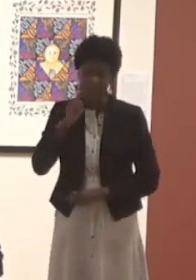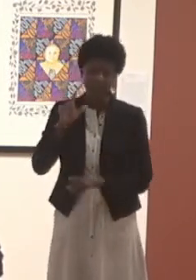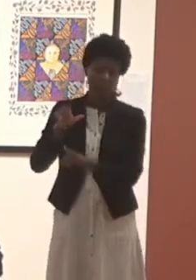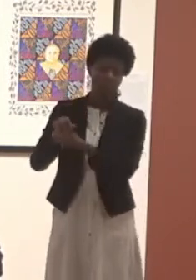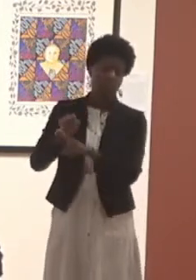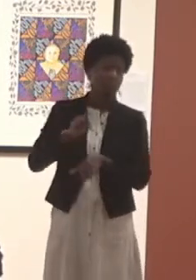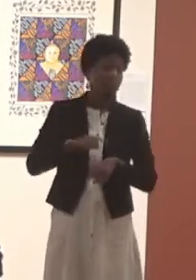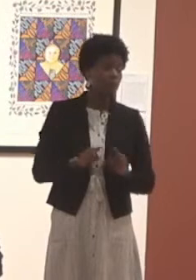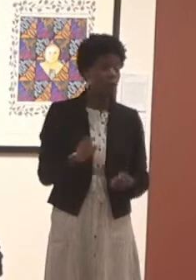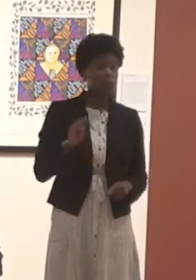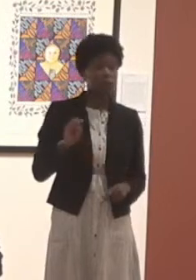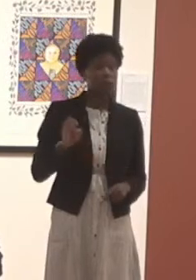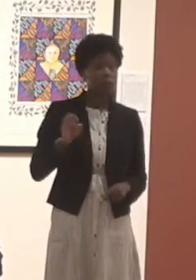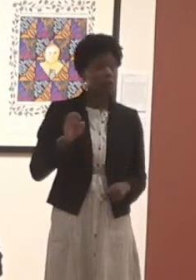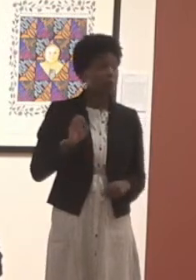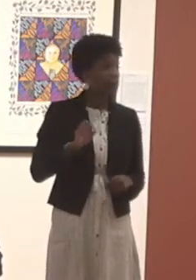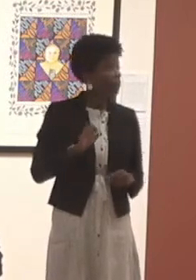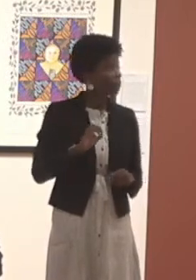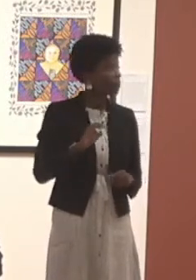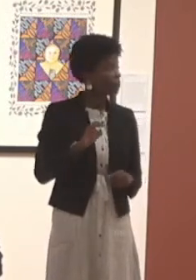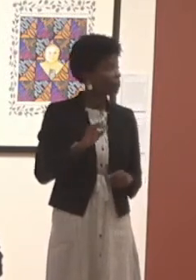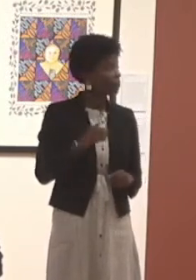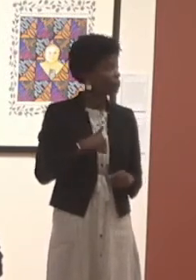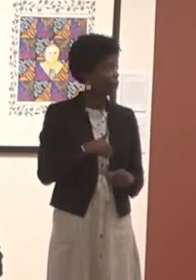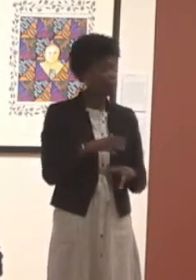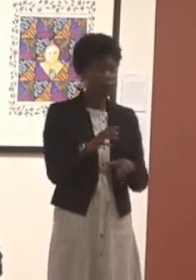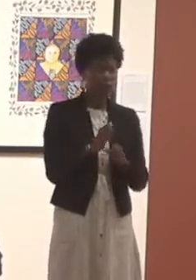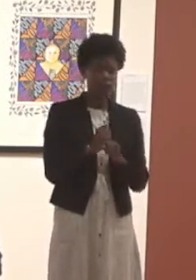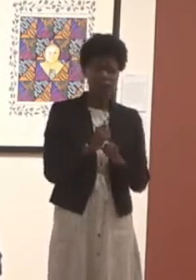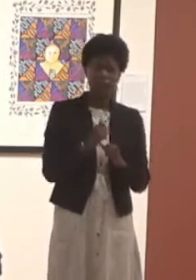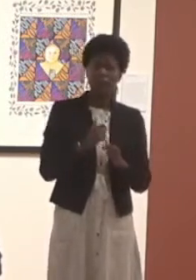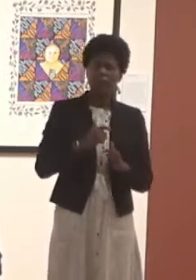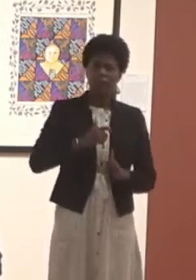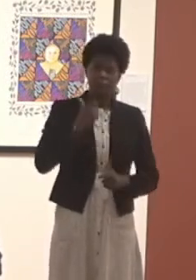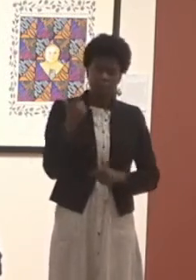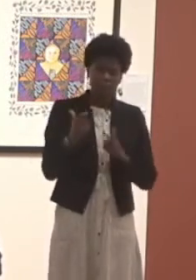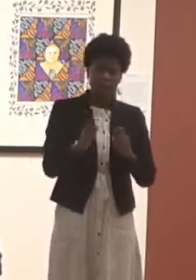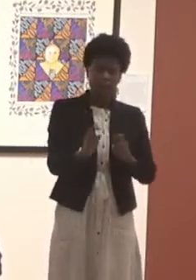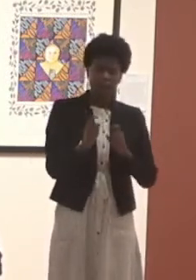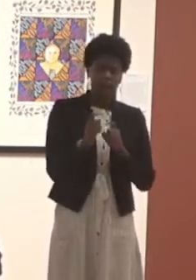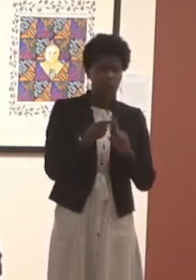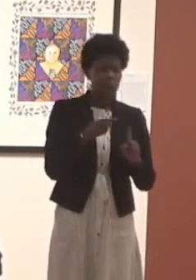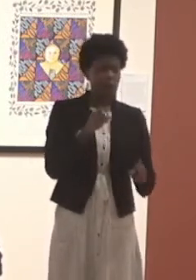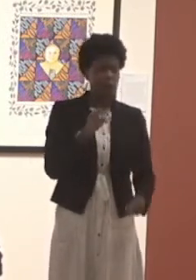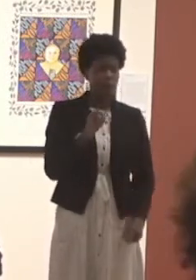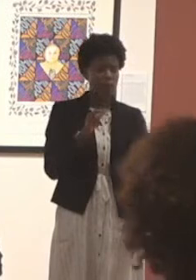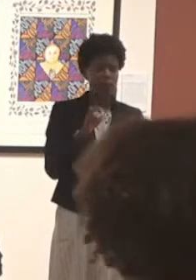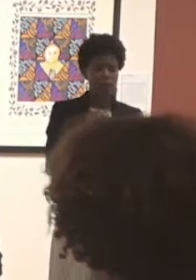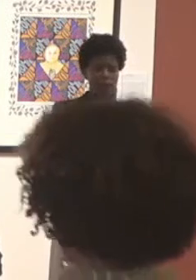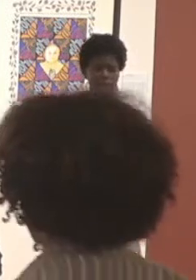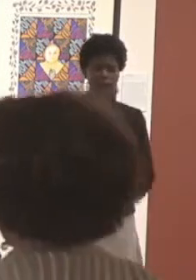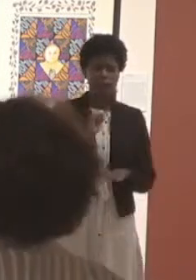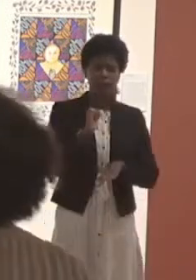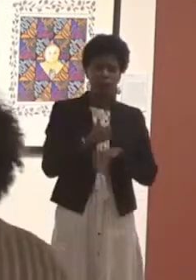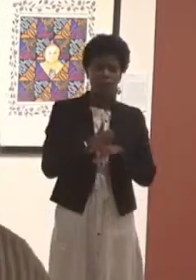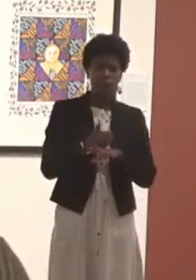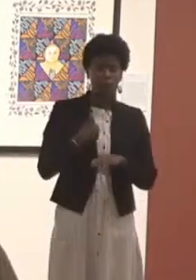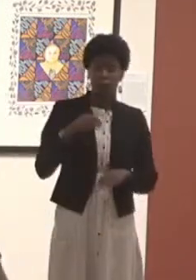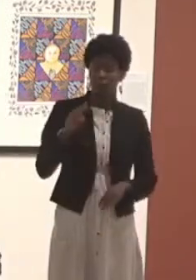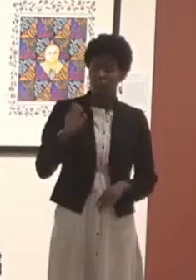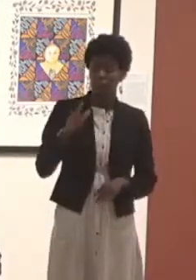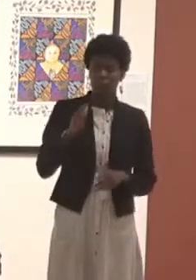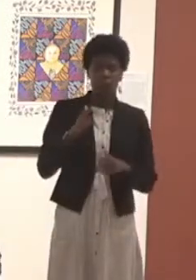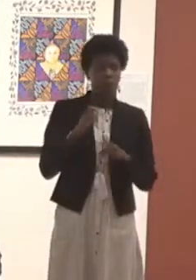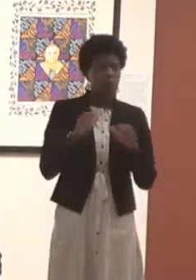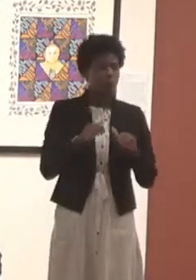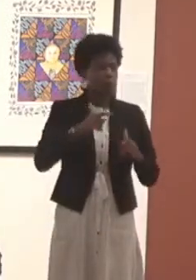But you know, Mel, we received this major gift from the Mellon Foundation to commission Mel to do a monumental sculpture that will